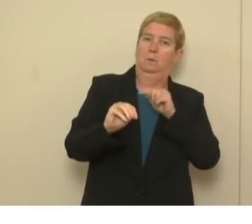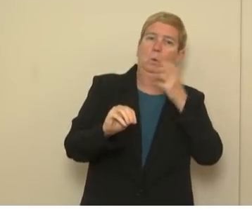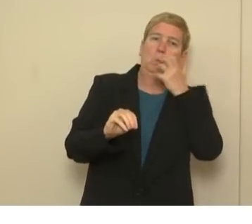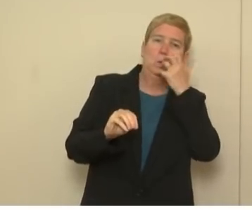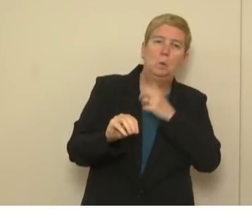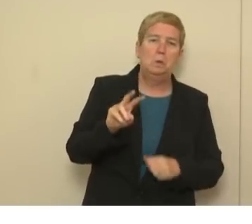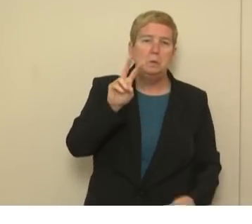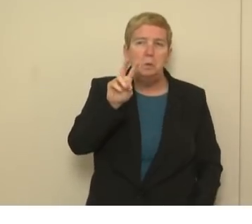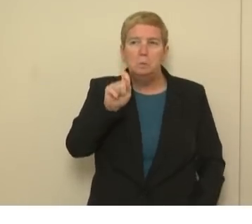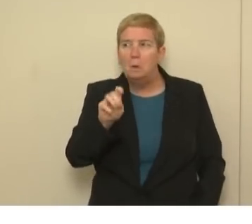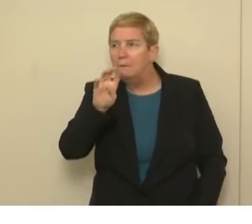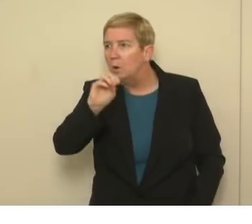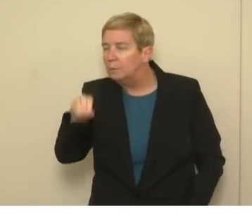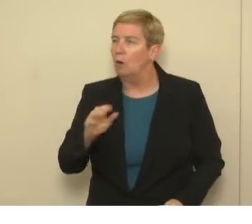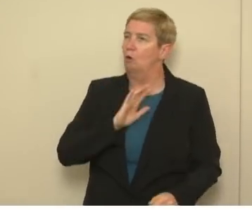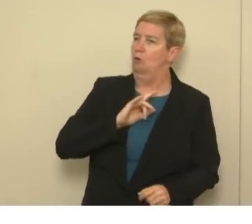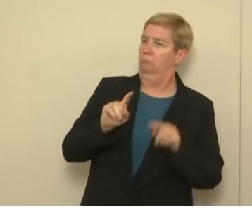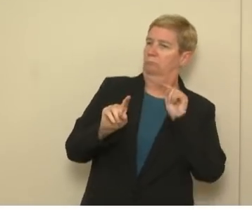the announcer